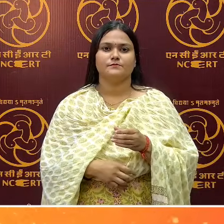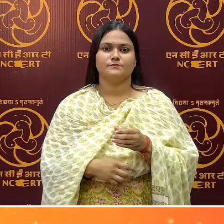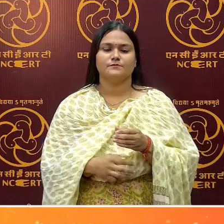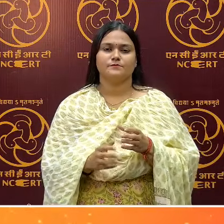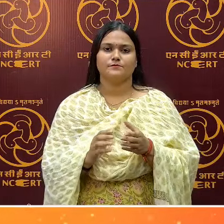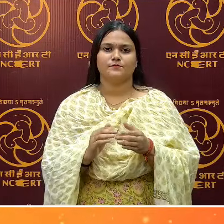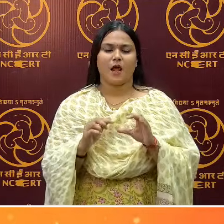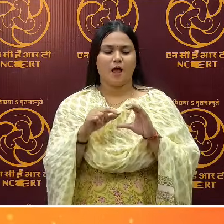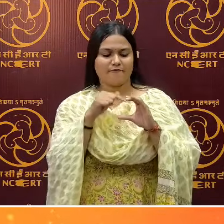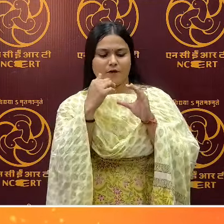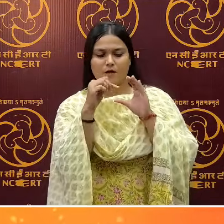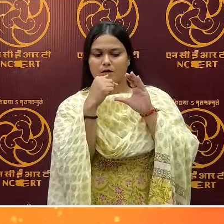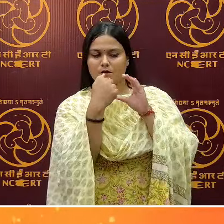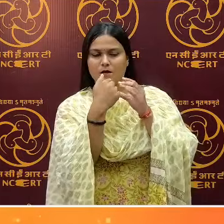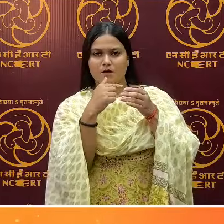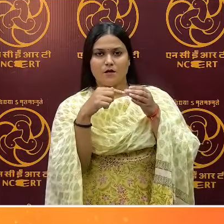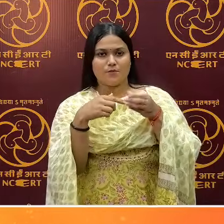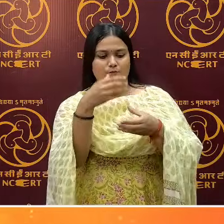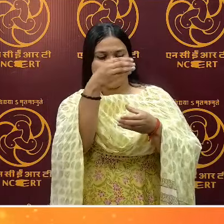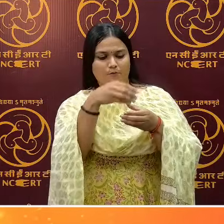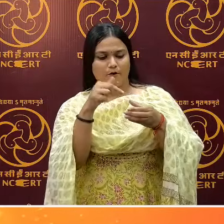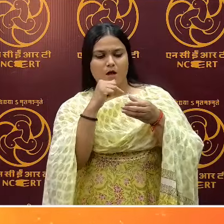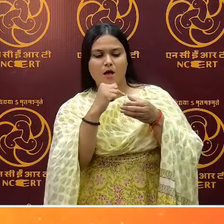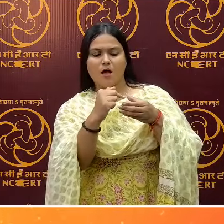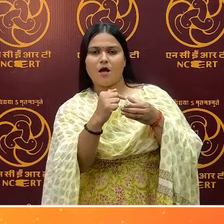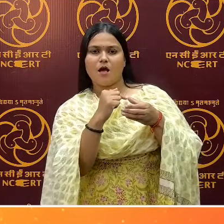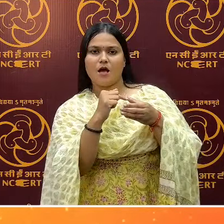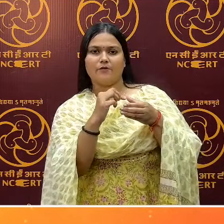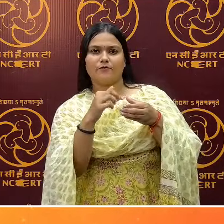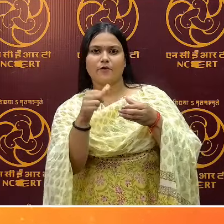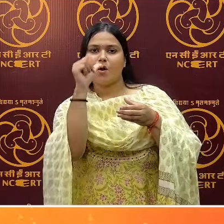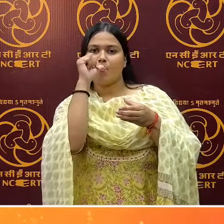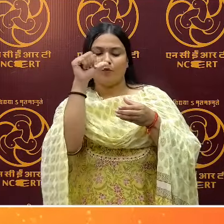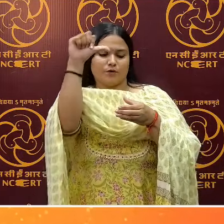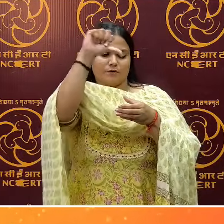Half filled. Half filled so that it does not spill out. Okay.